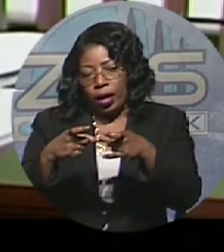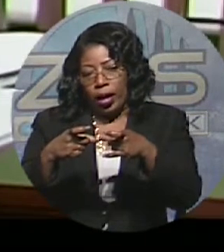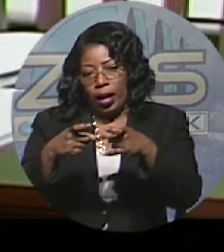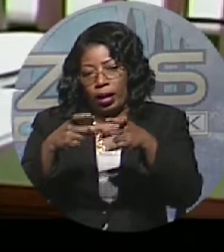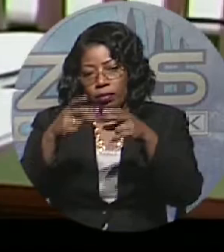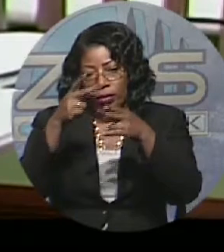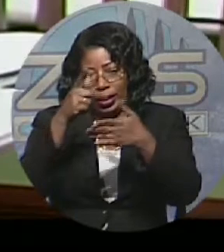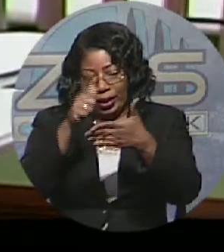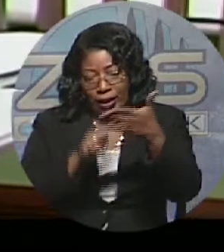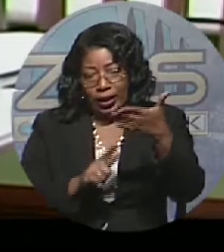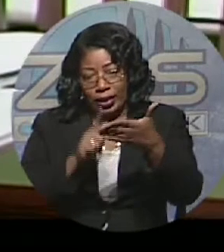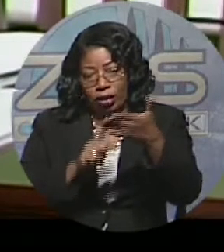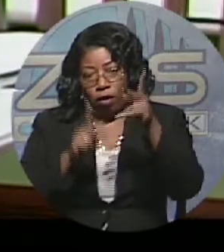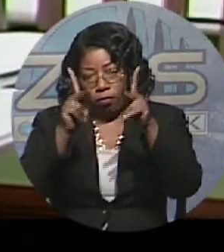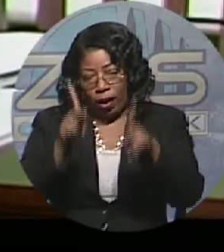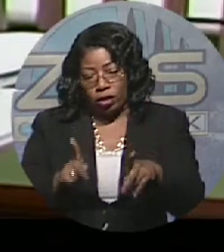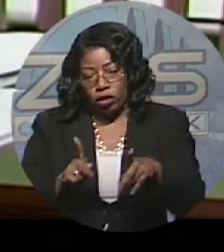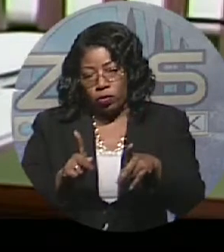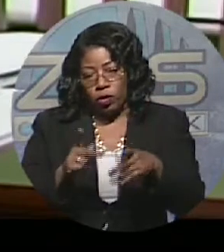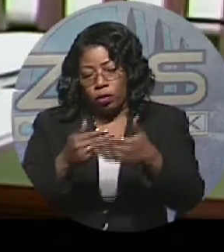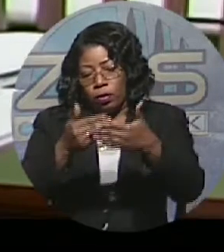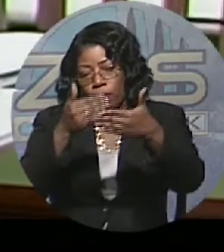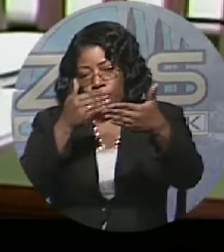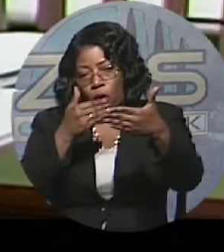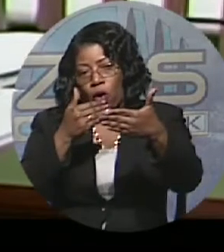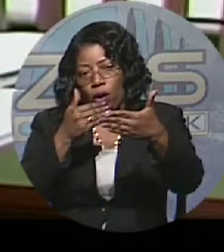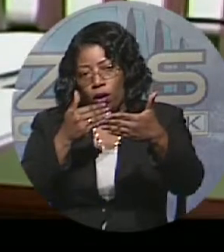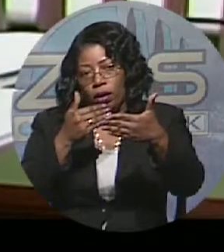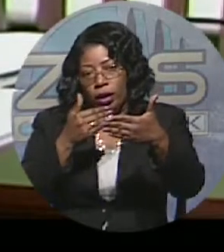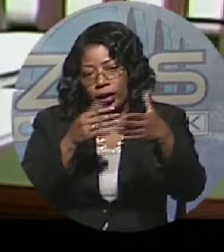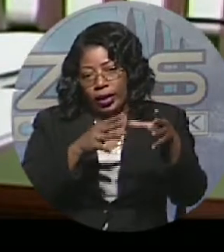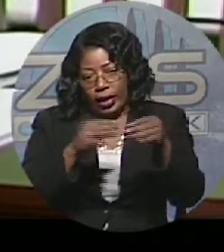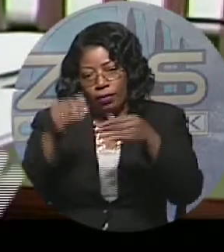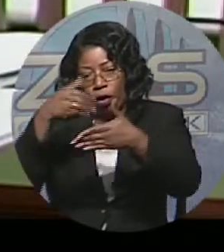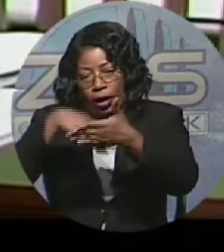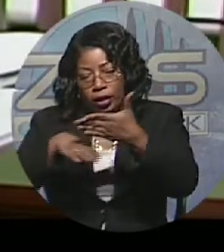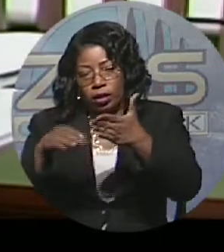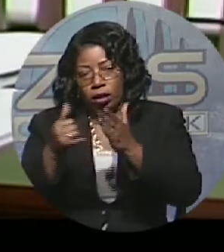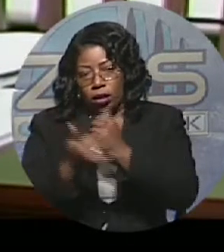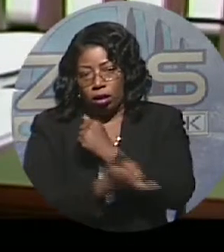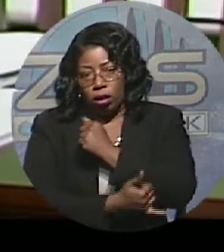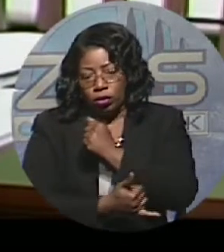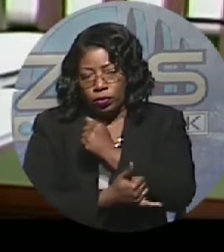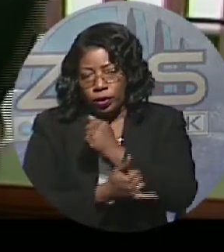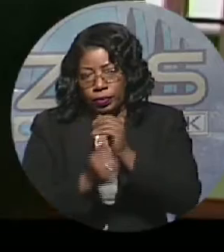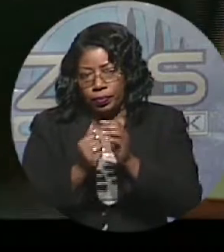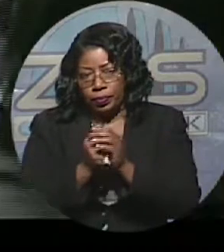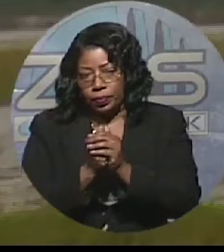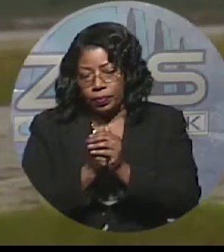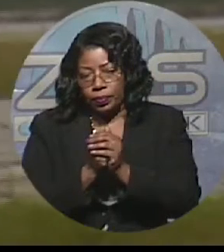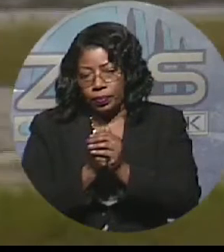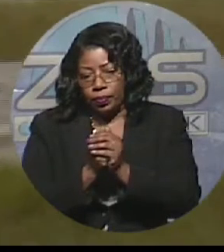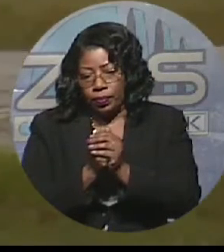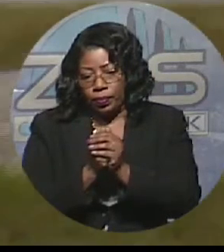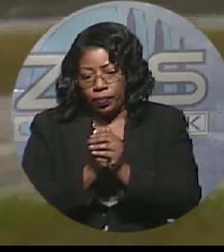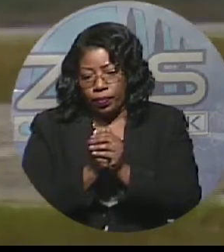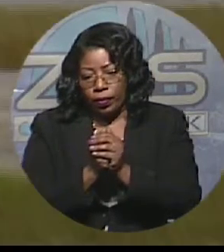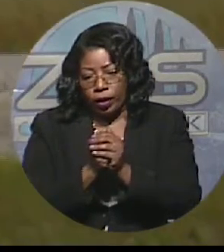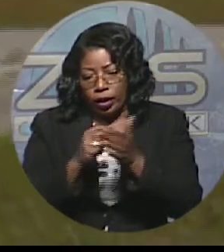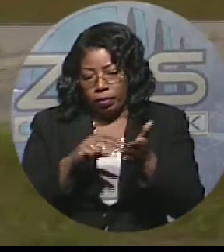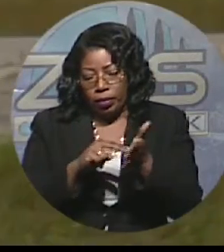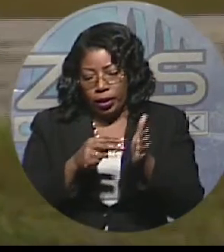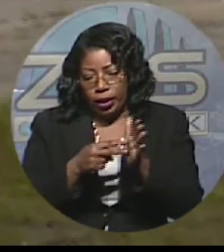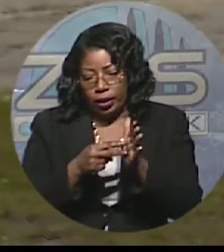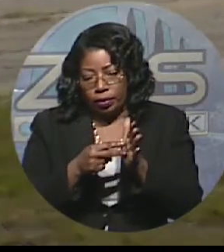departure from any of the 10 member states forming the single domestic space of CARICOM. So this means